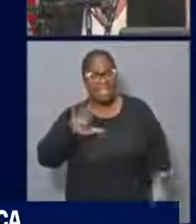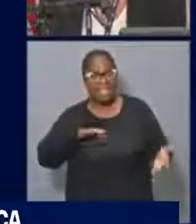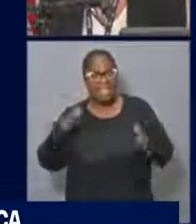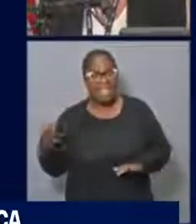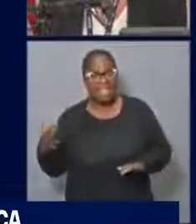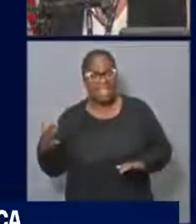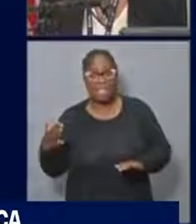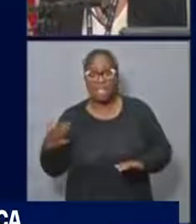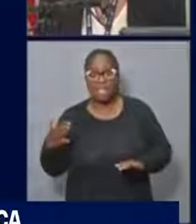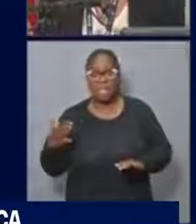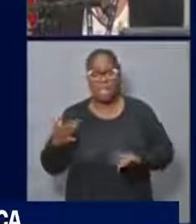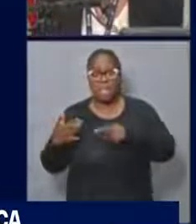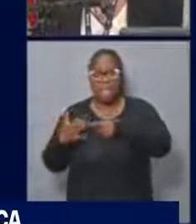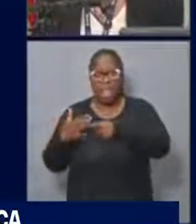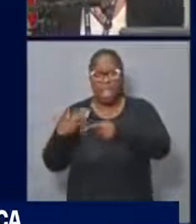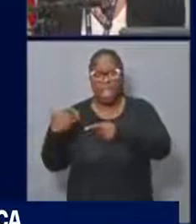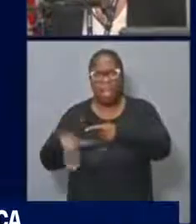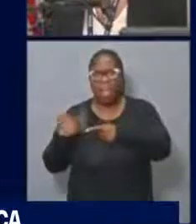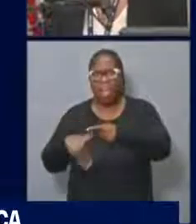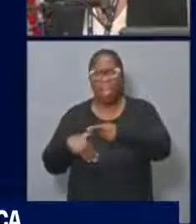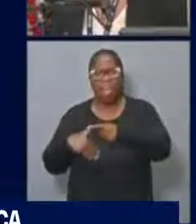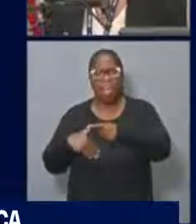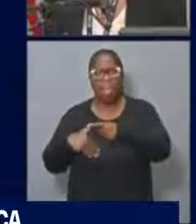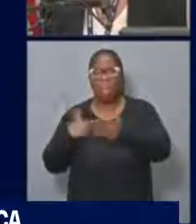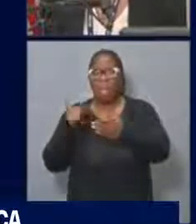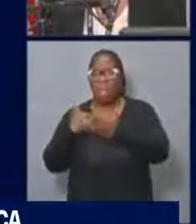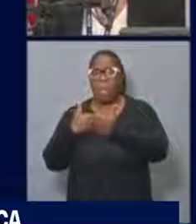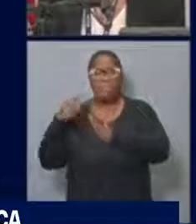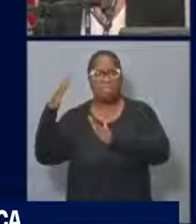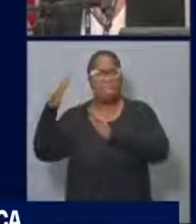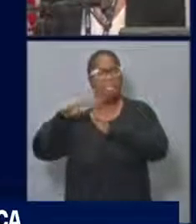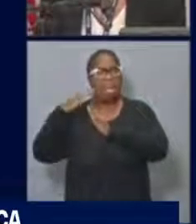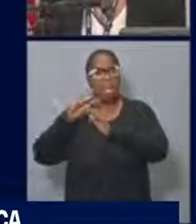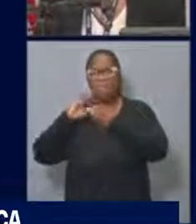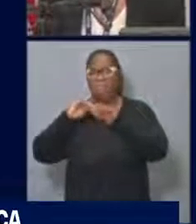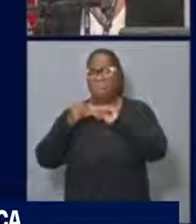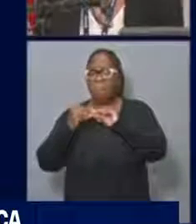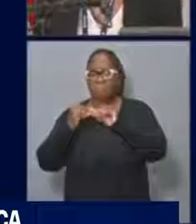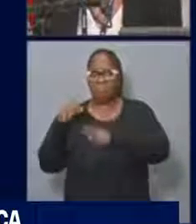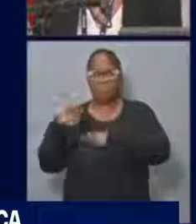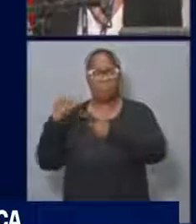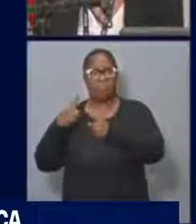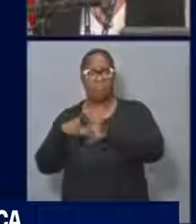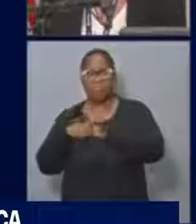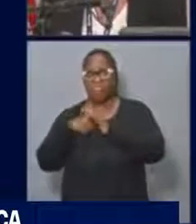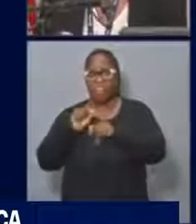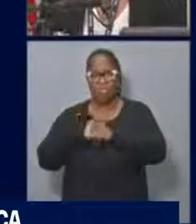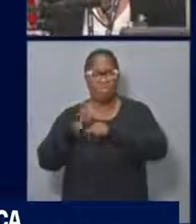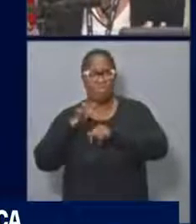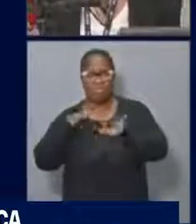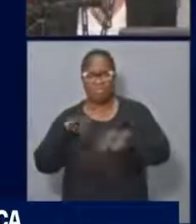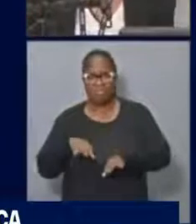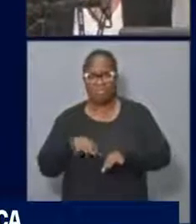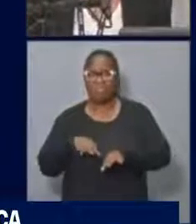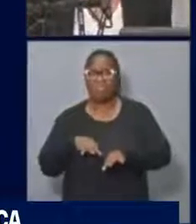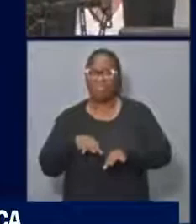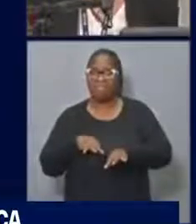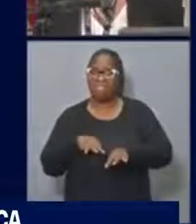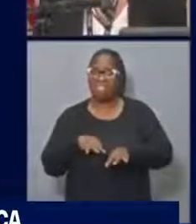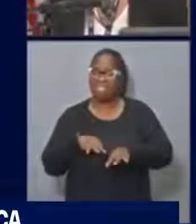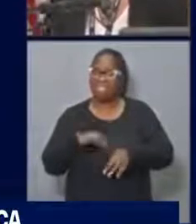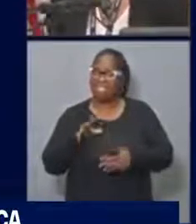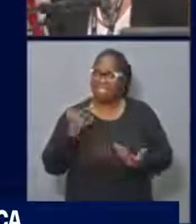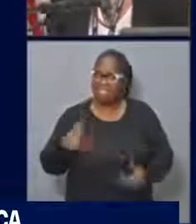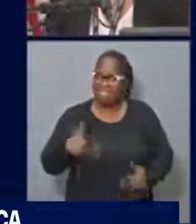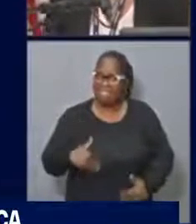for the pandemic. And today we reported, sadly, another 44 people have passed away. And I just want us to all